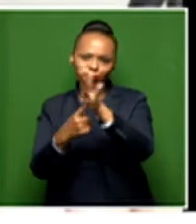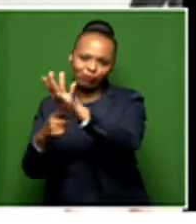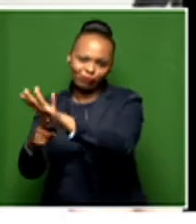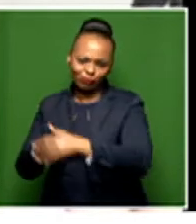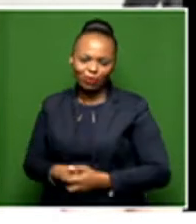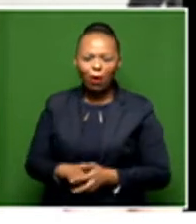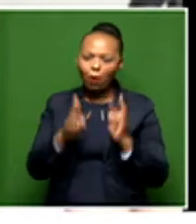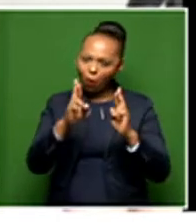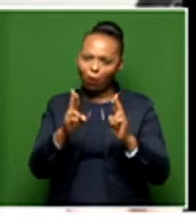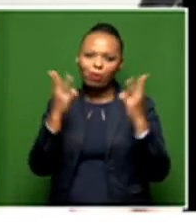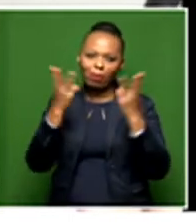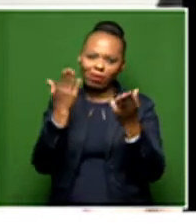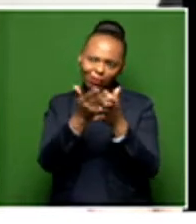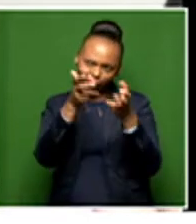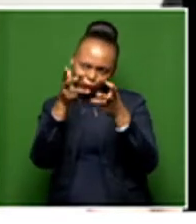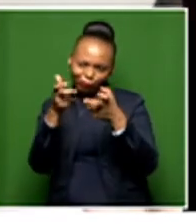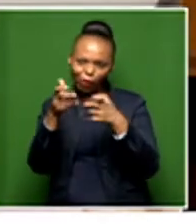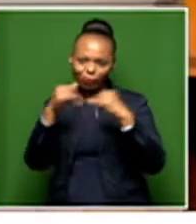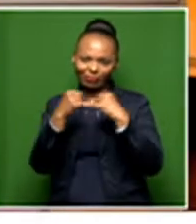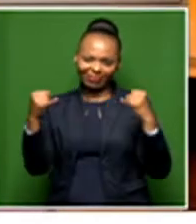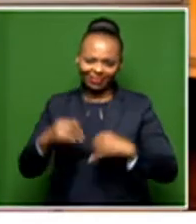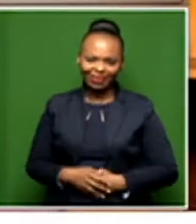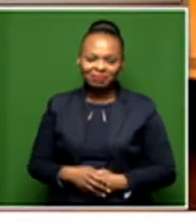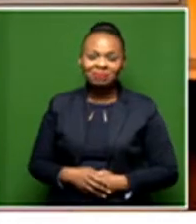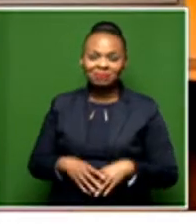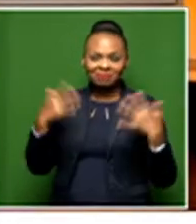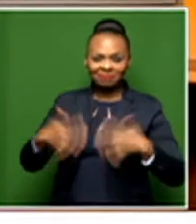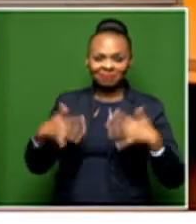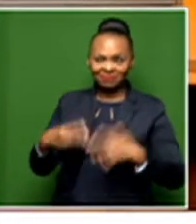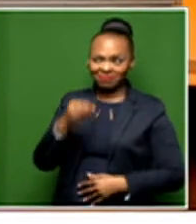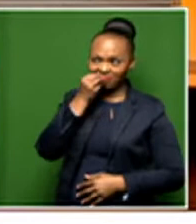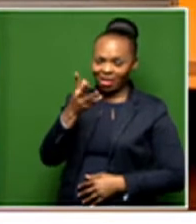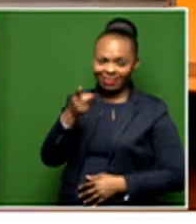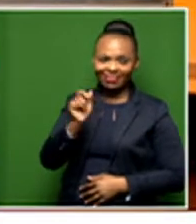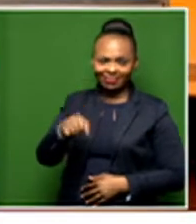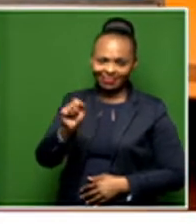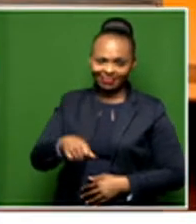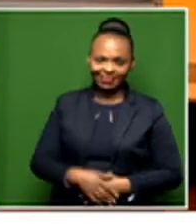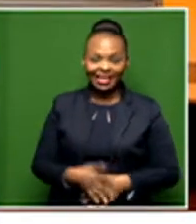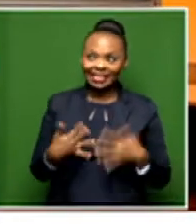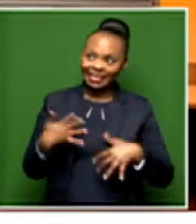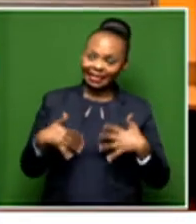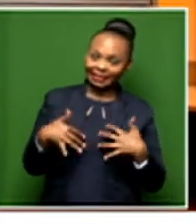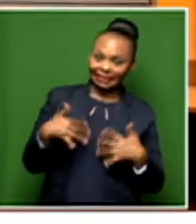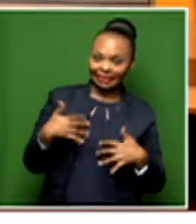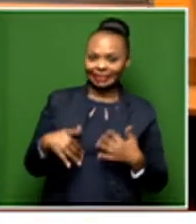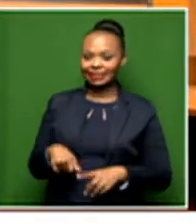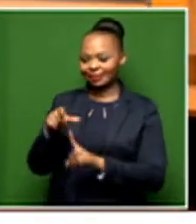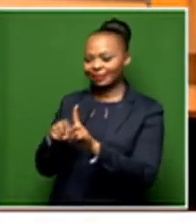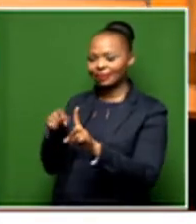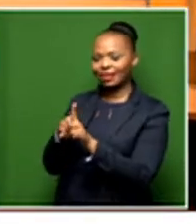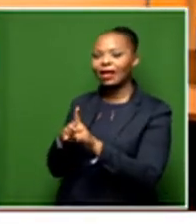and watch them while they are here. Sure, sounds incredibly exciting. Thank you so much. That's Peter Rorvik. He's the